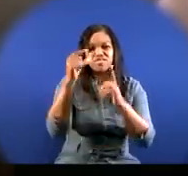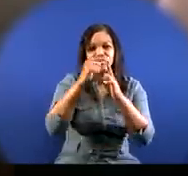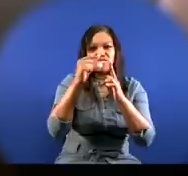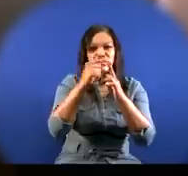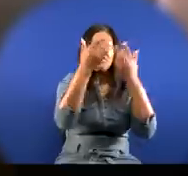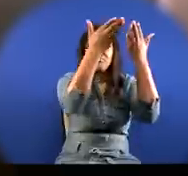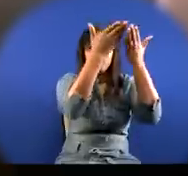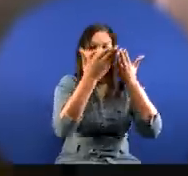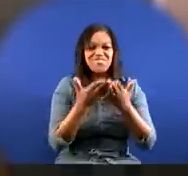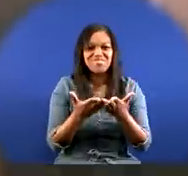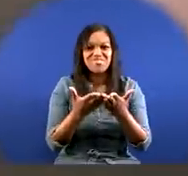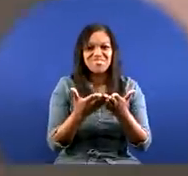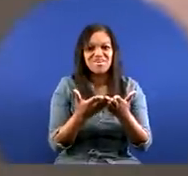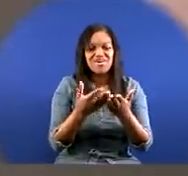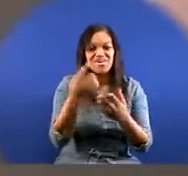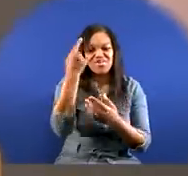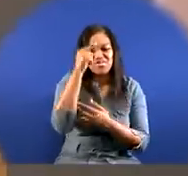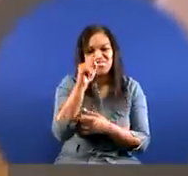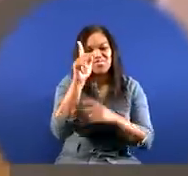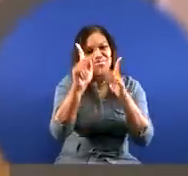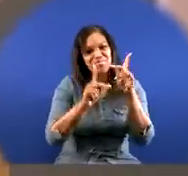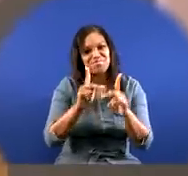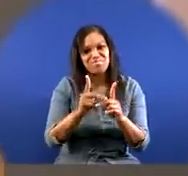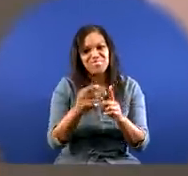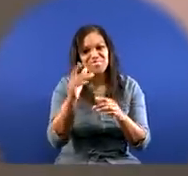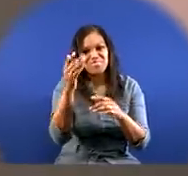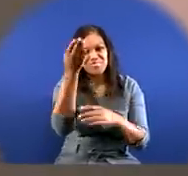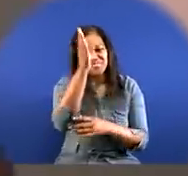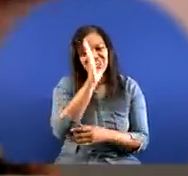God for the people of God.